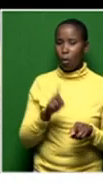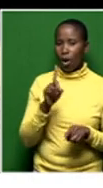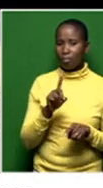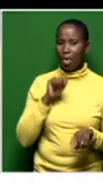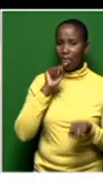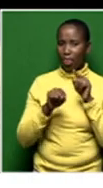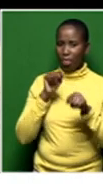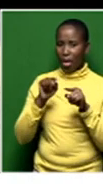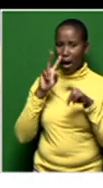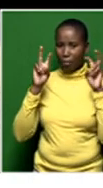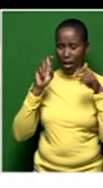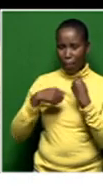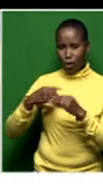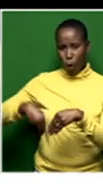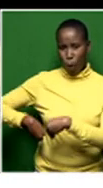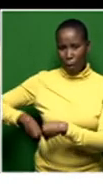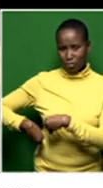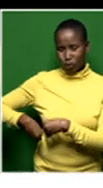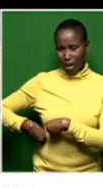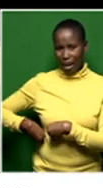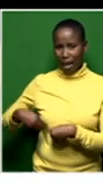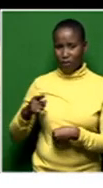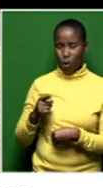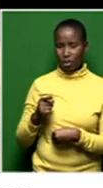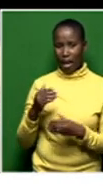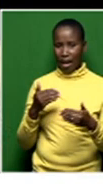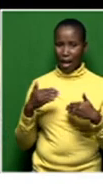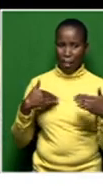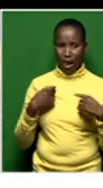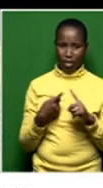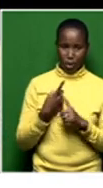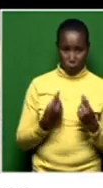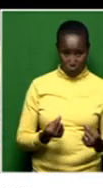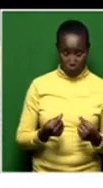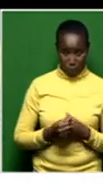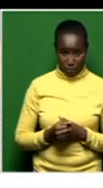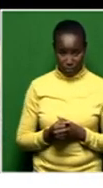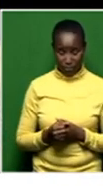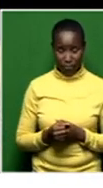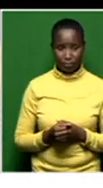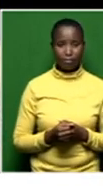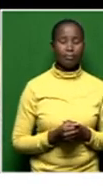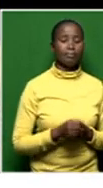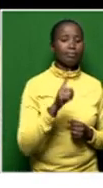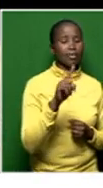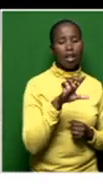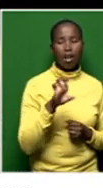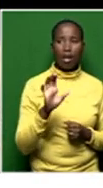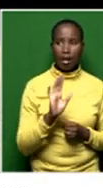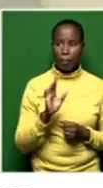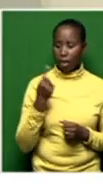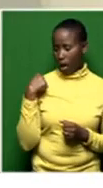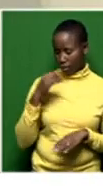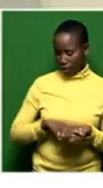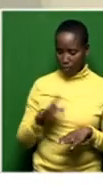the talk of corruption that is going on there and maladministration? No, I mean, not to us, Leanne. I mean, the last we heard